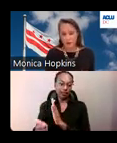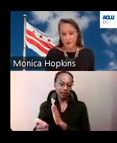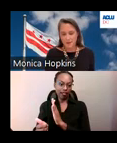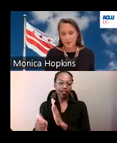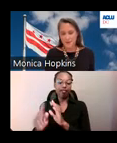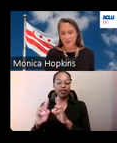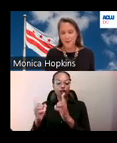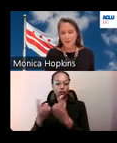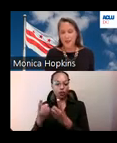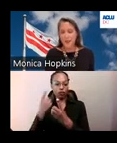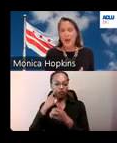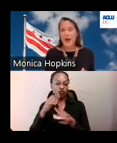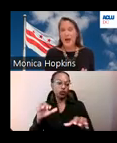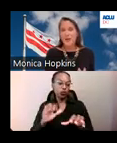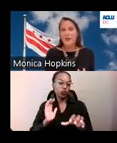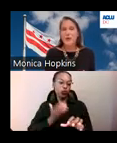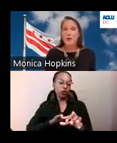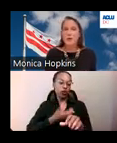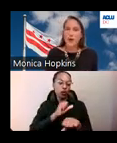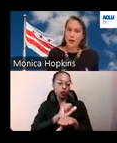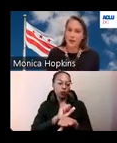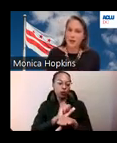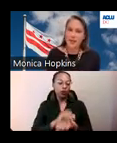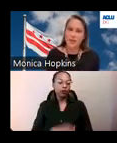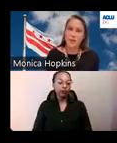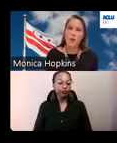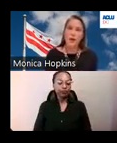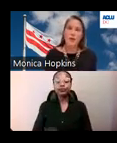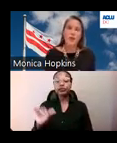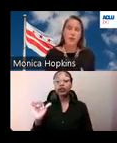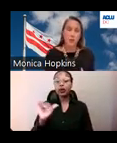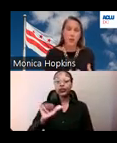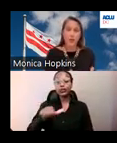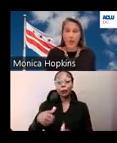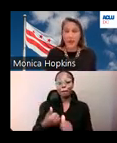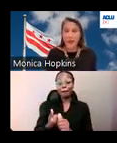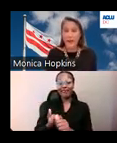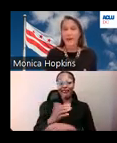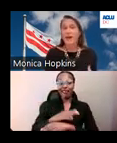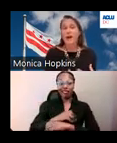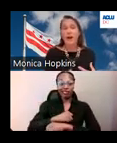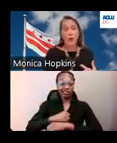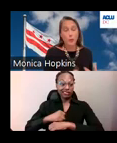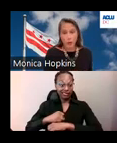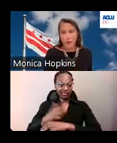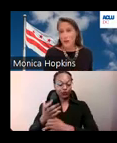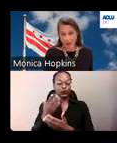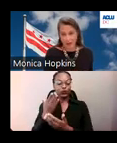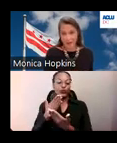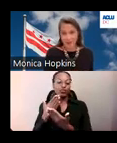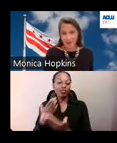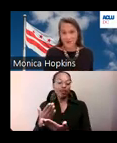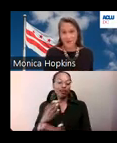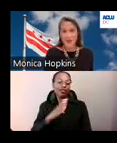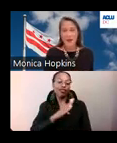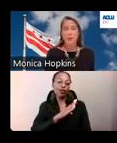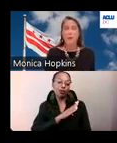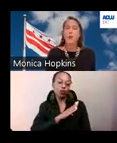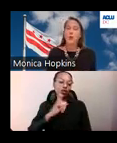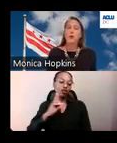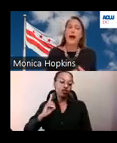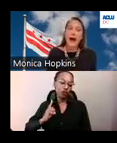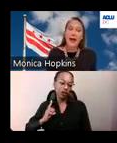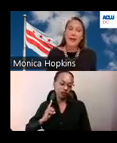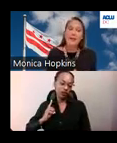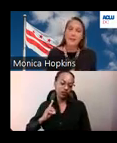work. I also, behind the scenes, want to thank our board of directors